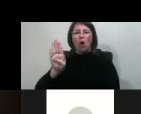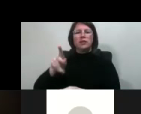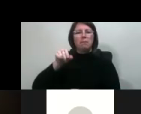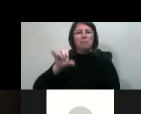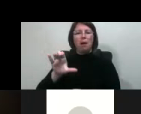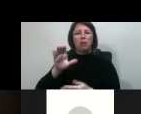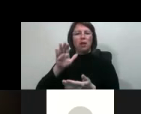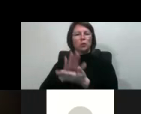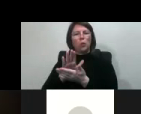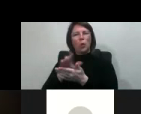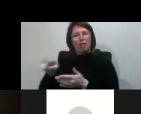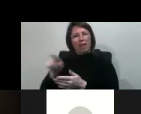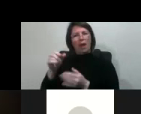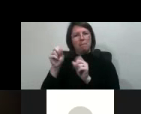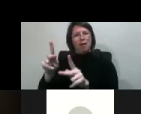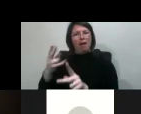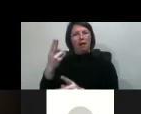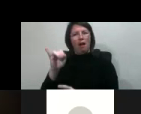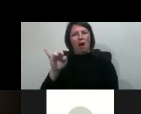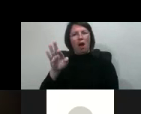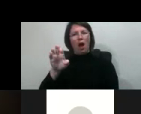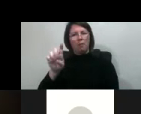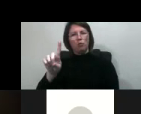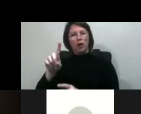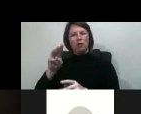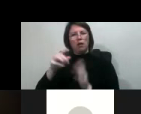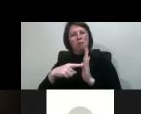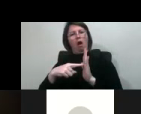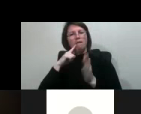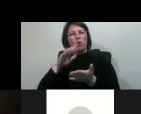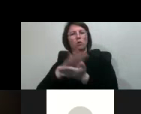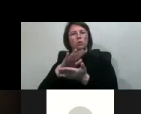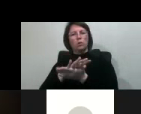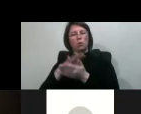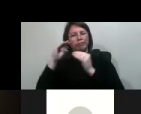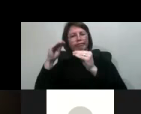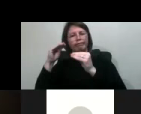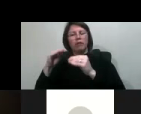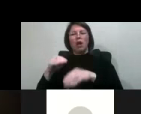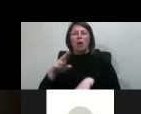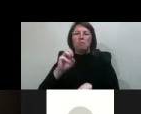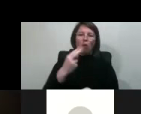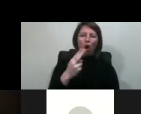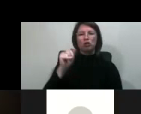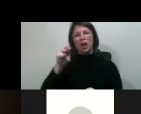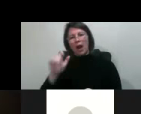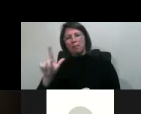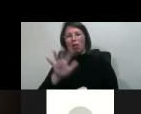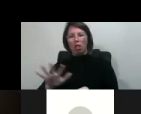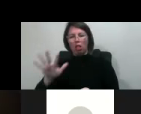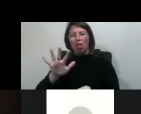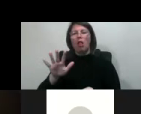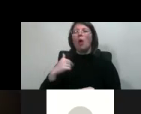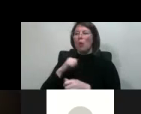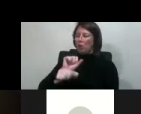a hybrid model this March, phased over March and April. We, working with BPS, believe that BPS students